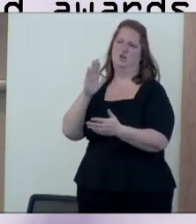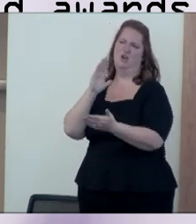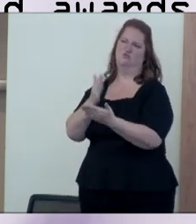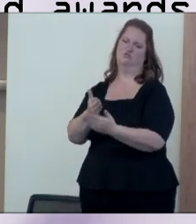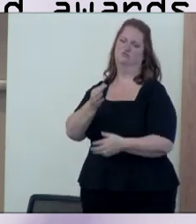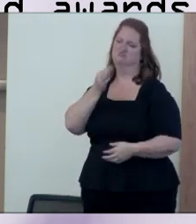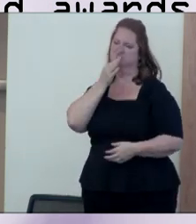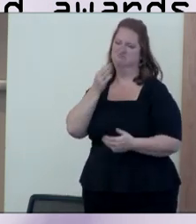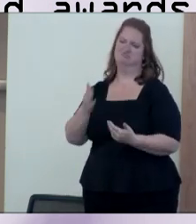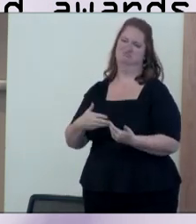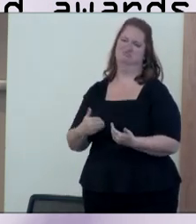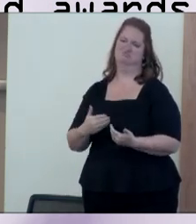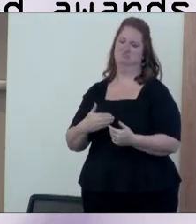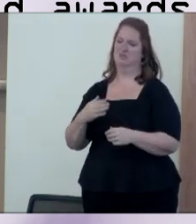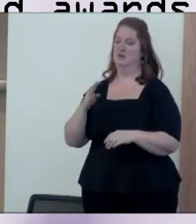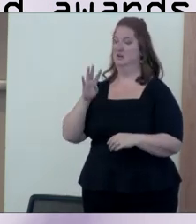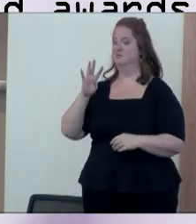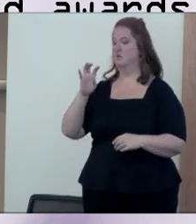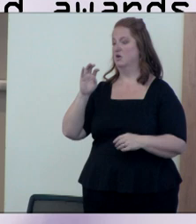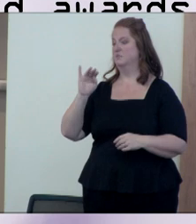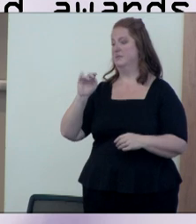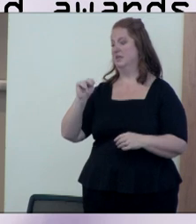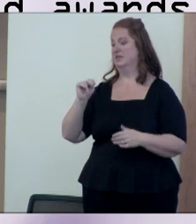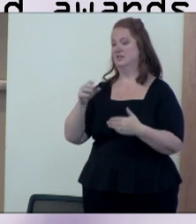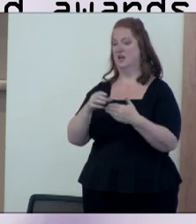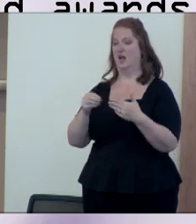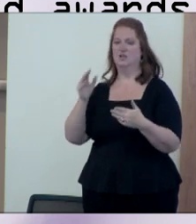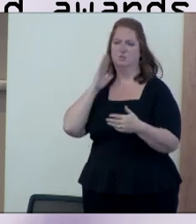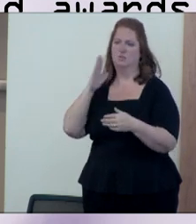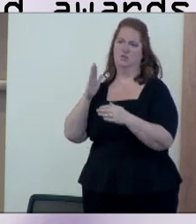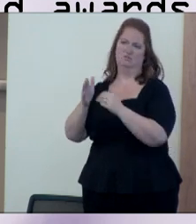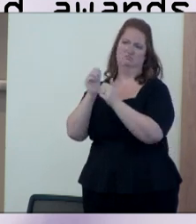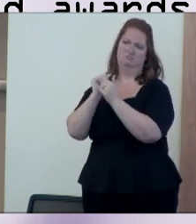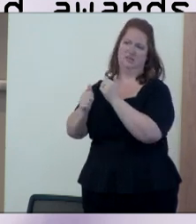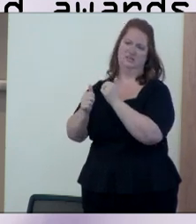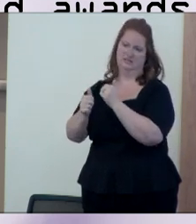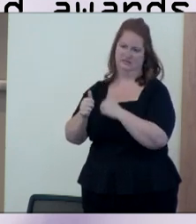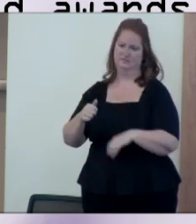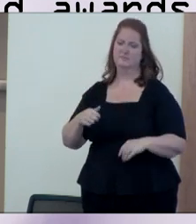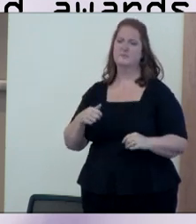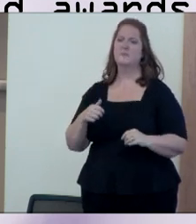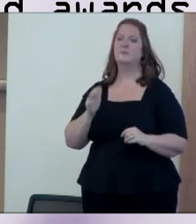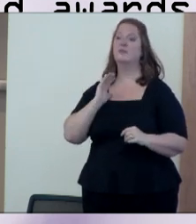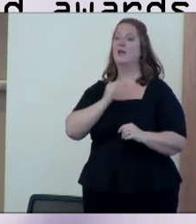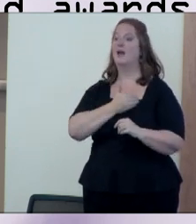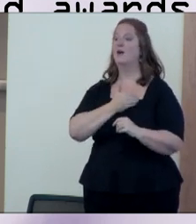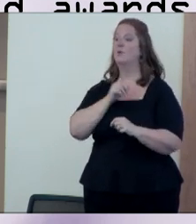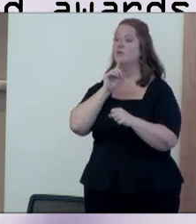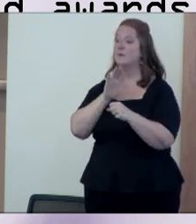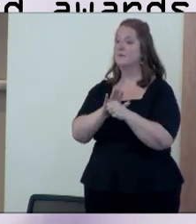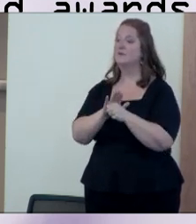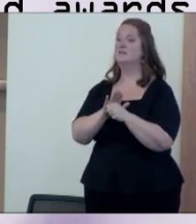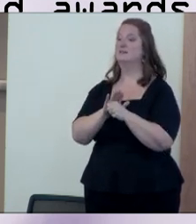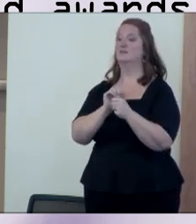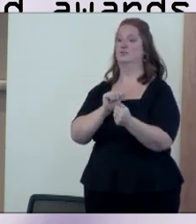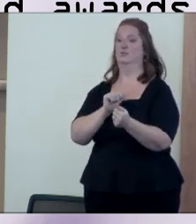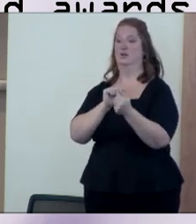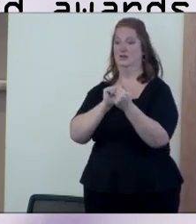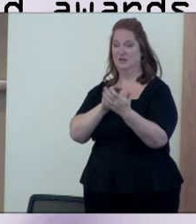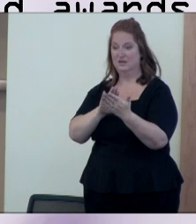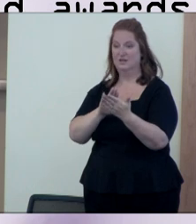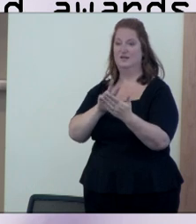We'll surpass $400 million in sponsored awards, and we'll accelerate our commitment to addressing